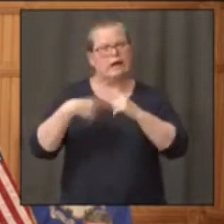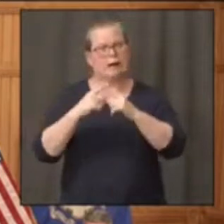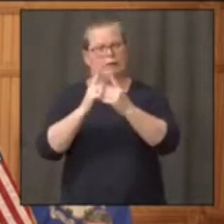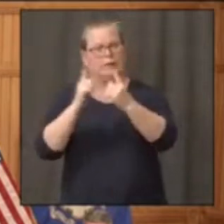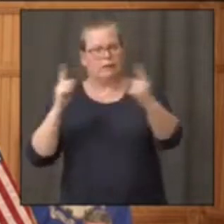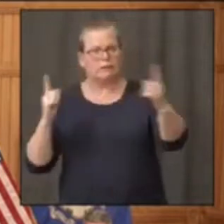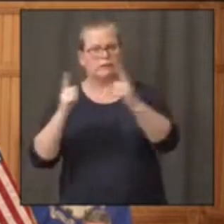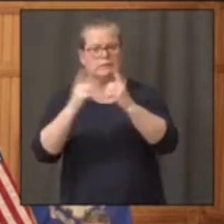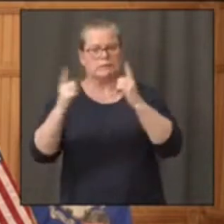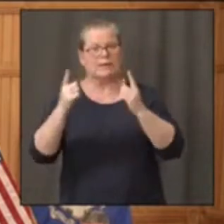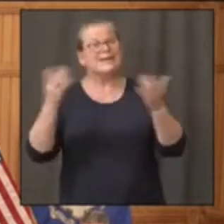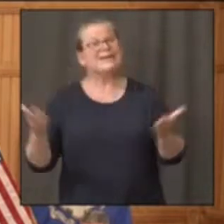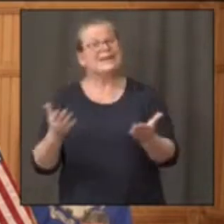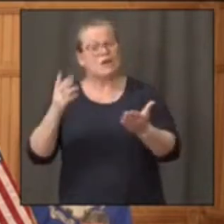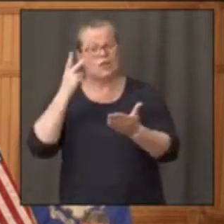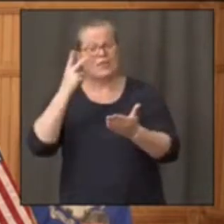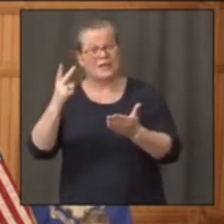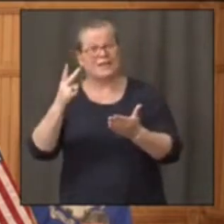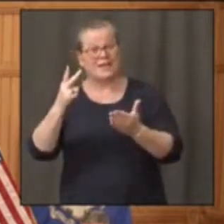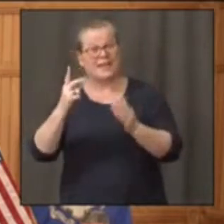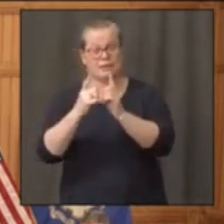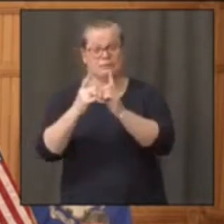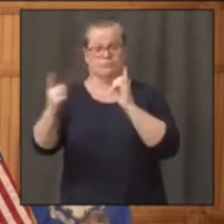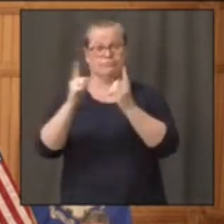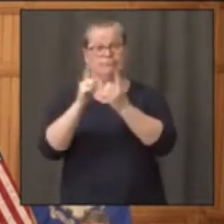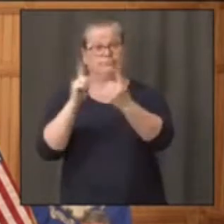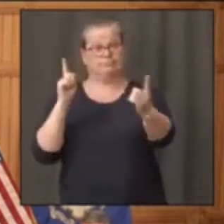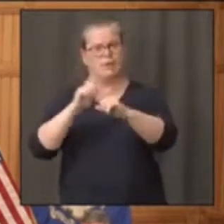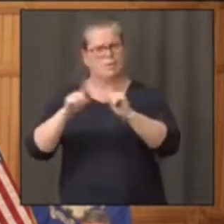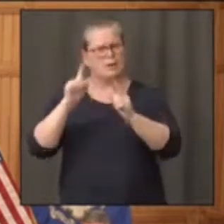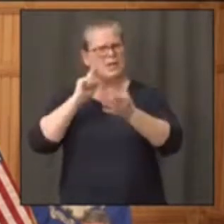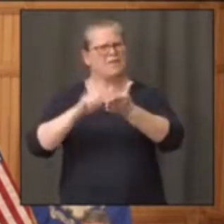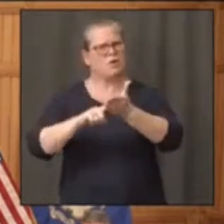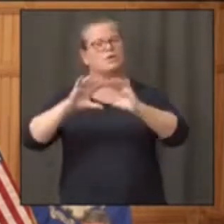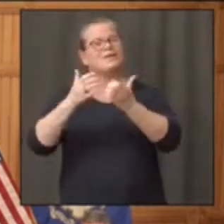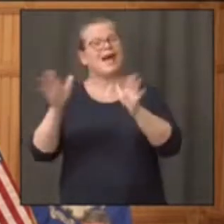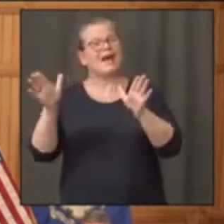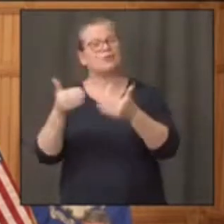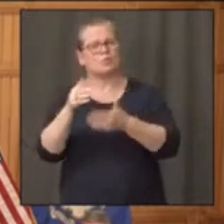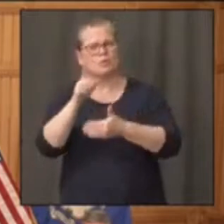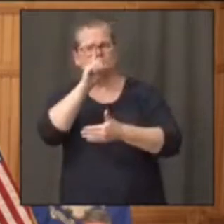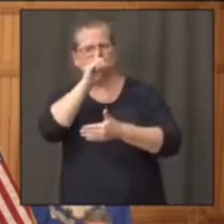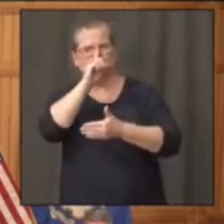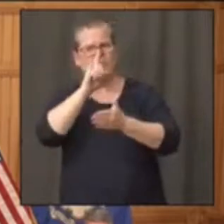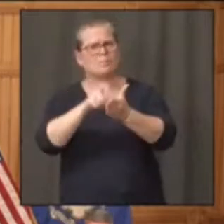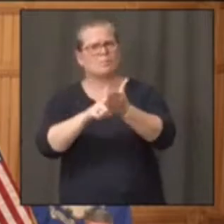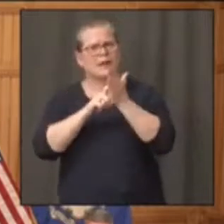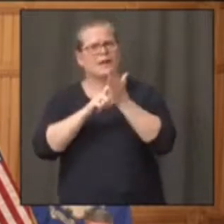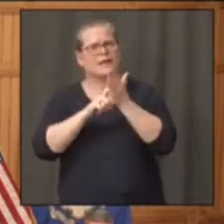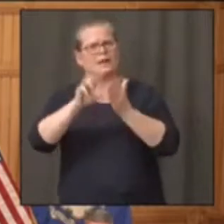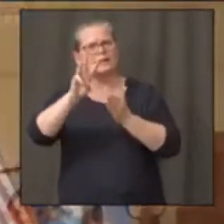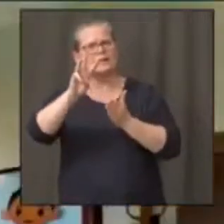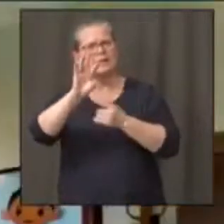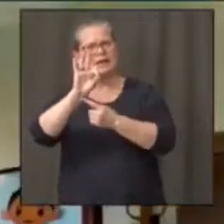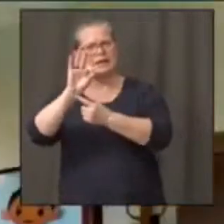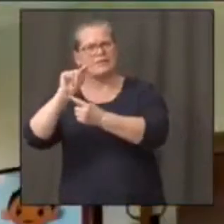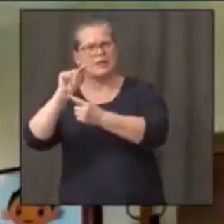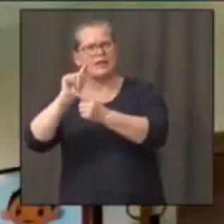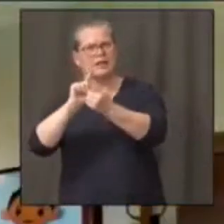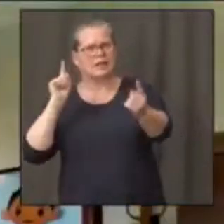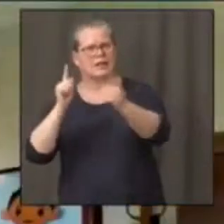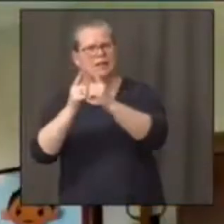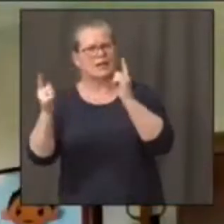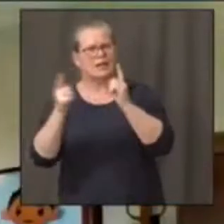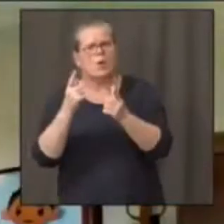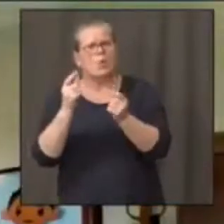here, but they say that it's not been mandated yet in classrooms. What do you say to that? I'm sorry, I couldn't hear the question too well.